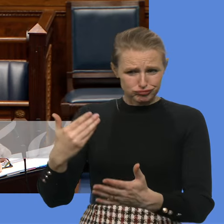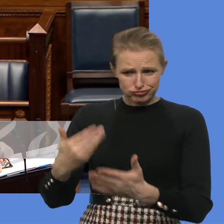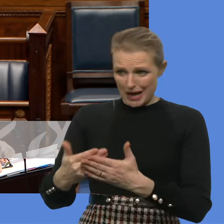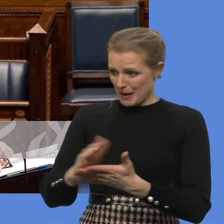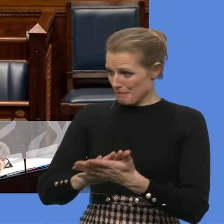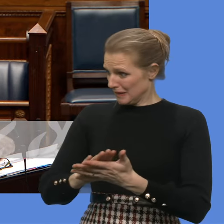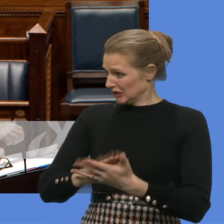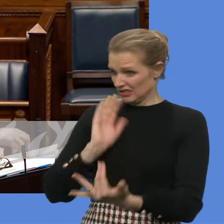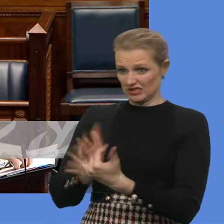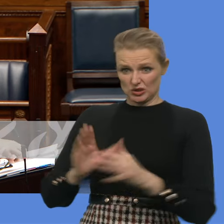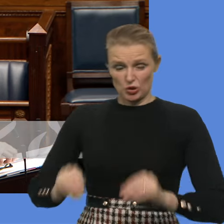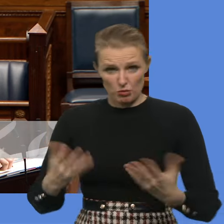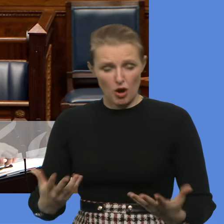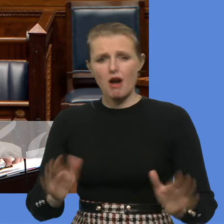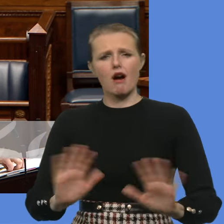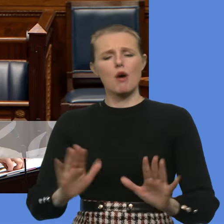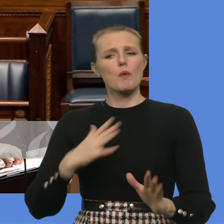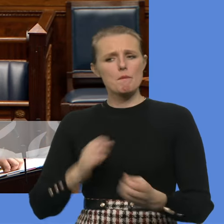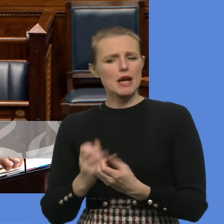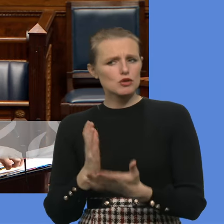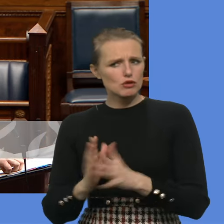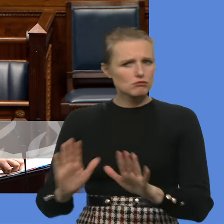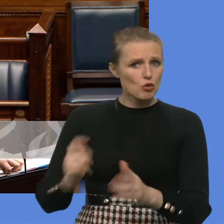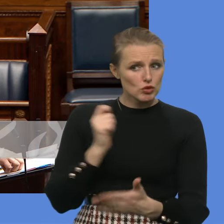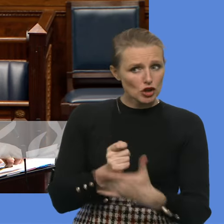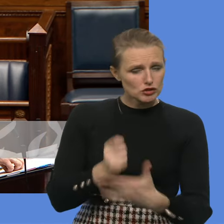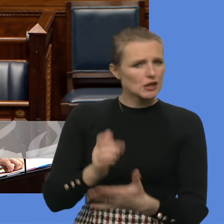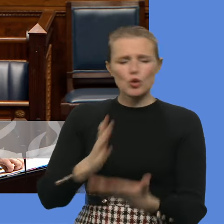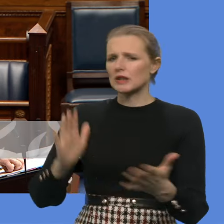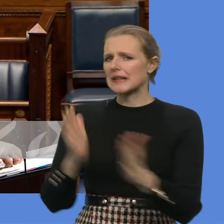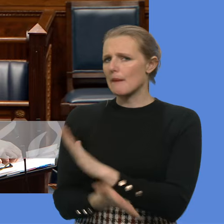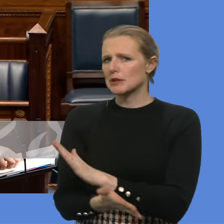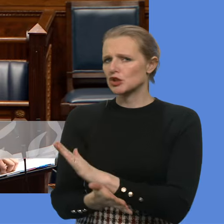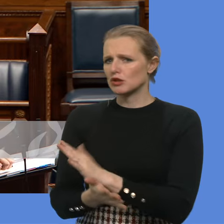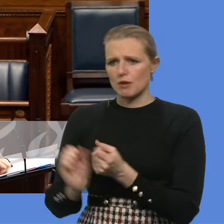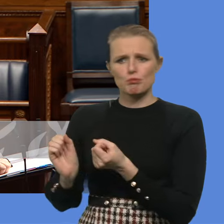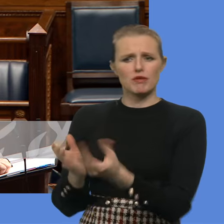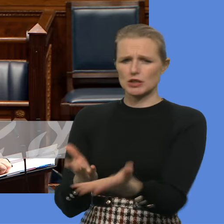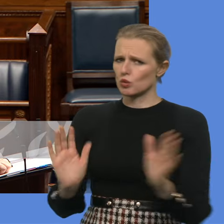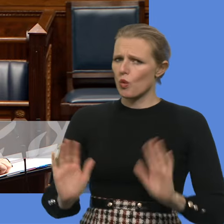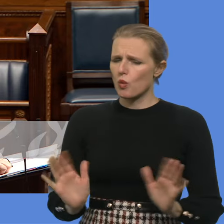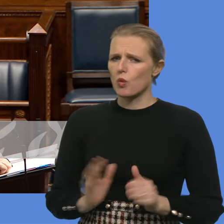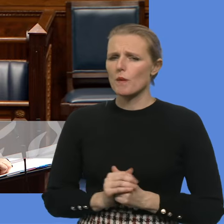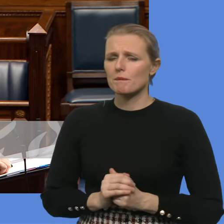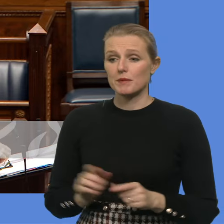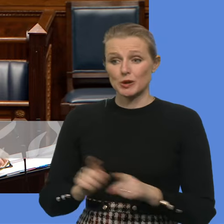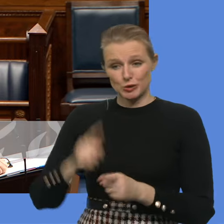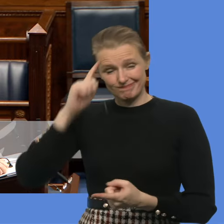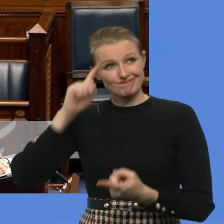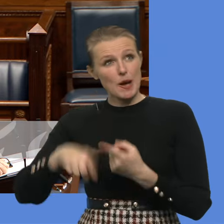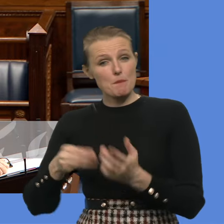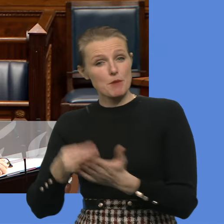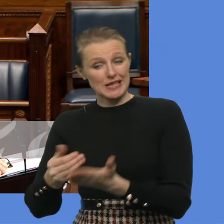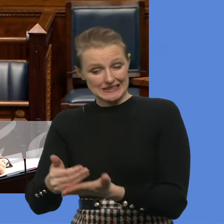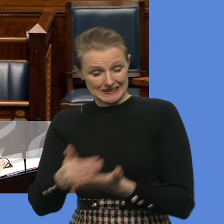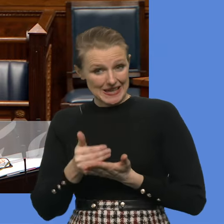at that stage, then we tried to make sure that it wasn't doing any further damage to the provision. And also that what money may be saved from that, it's my